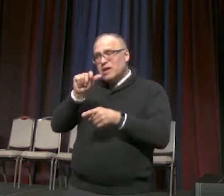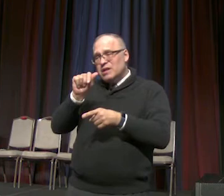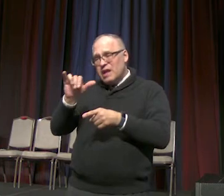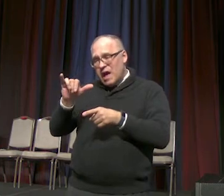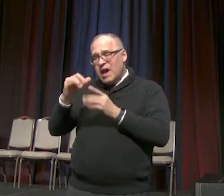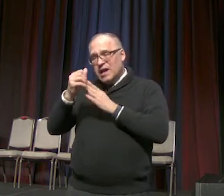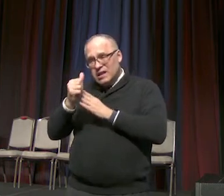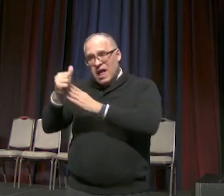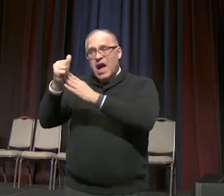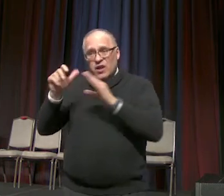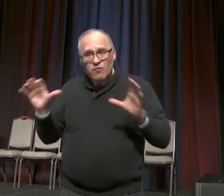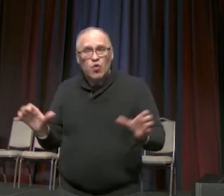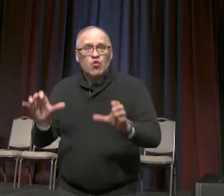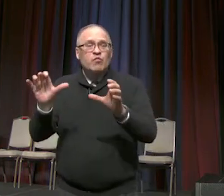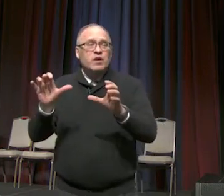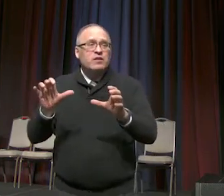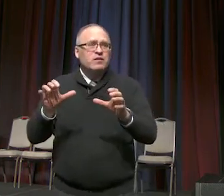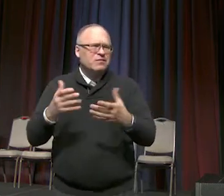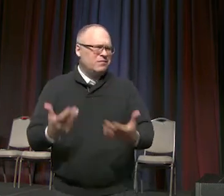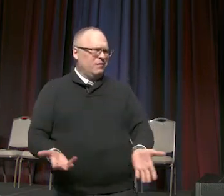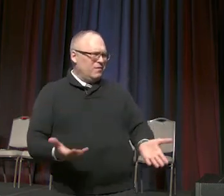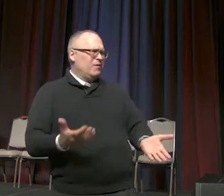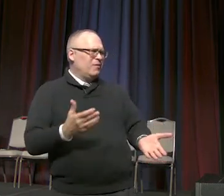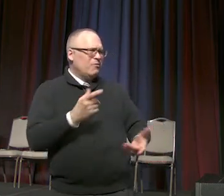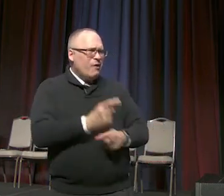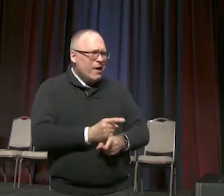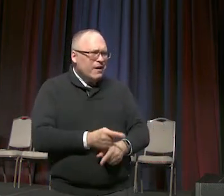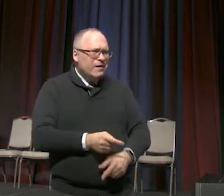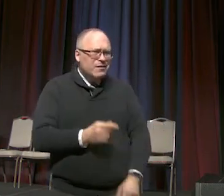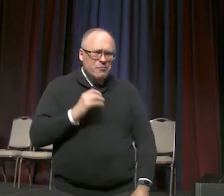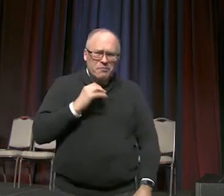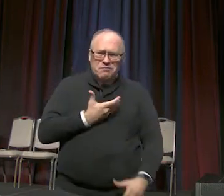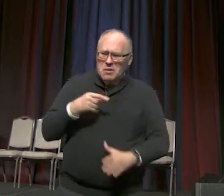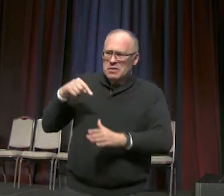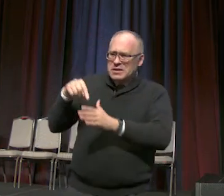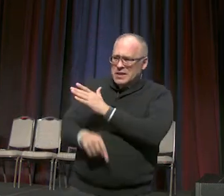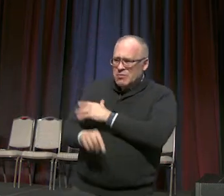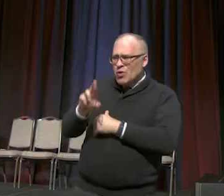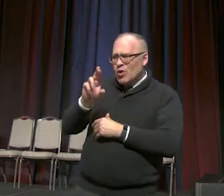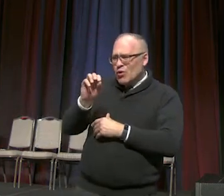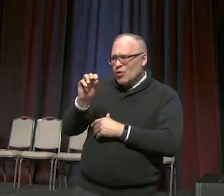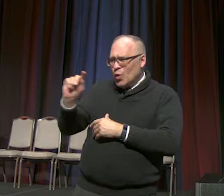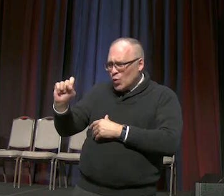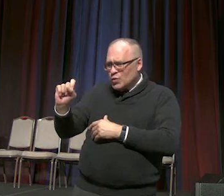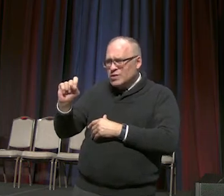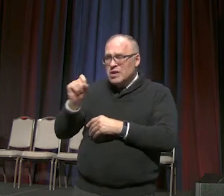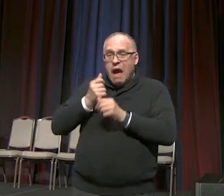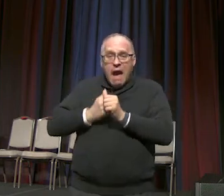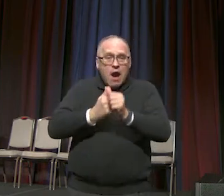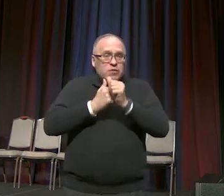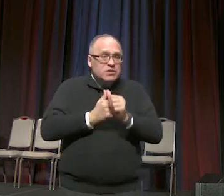movement. Who are we kidding? At our deep roots, The apostolic tradition itself was